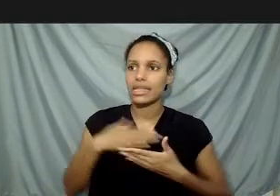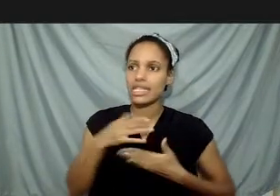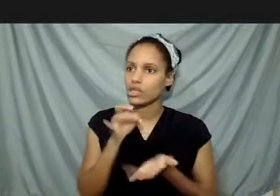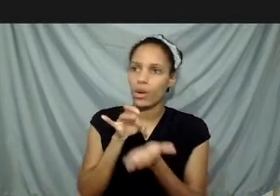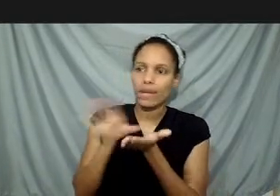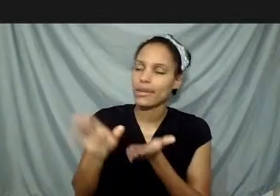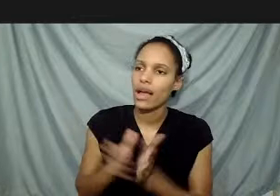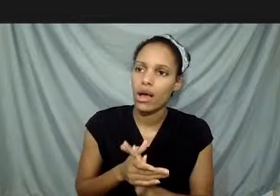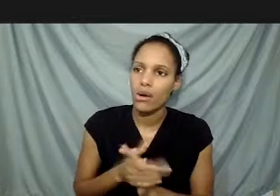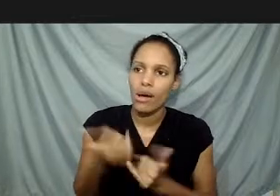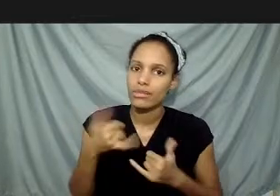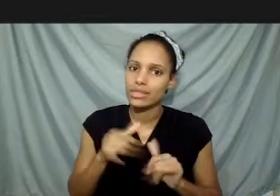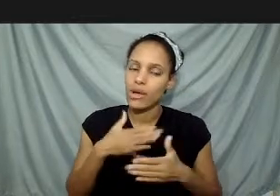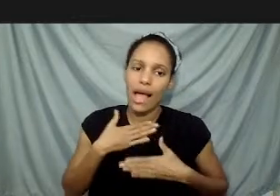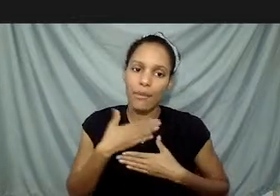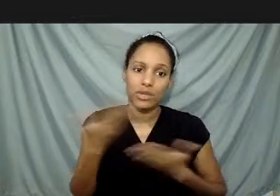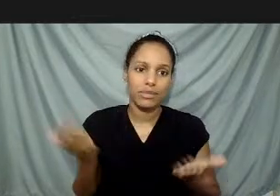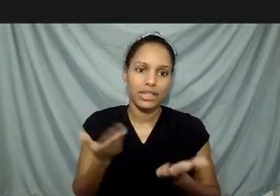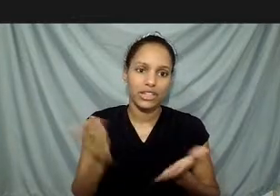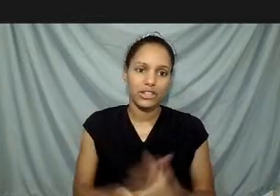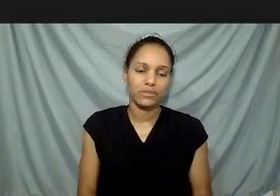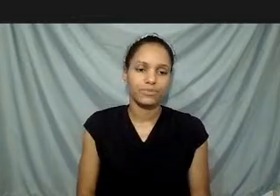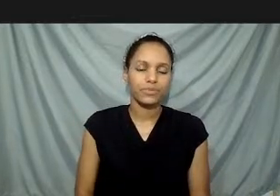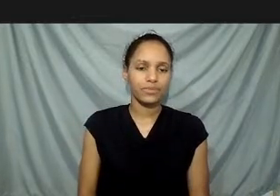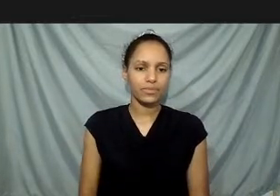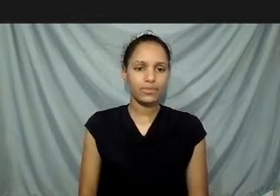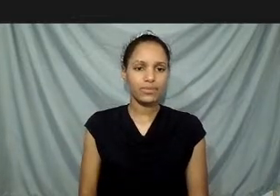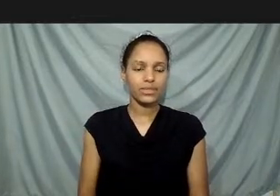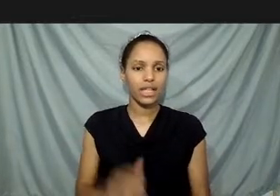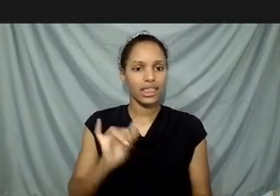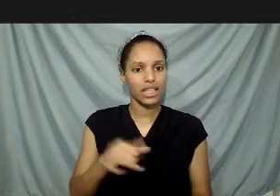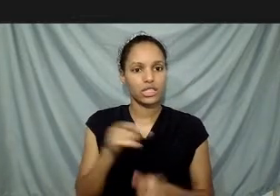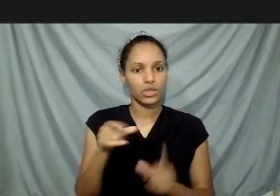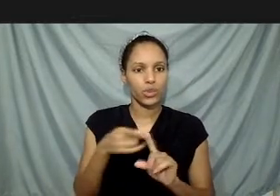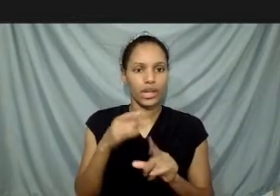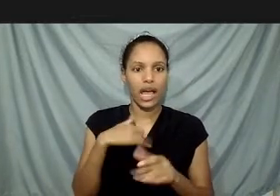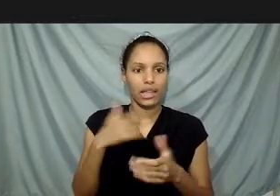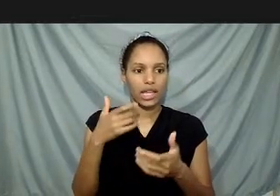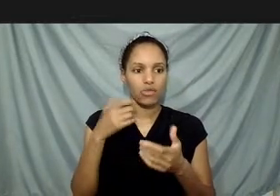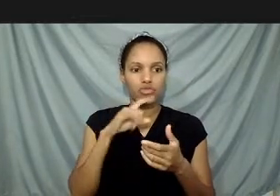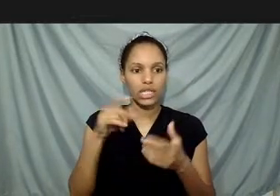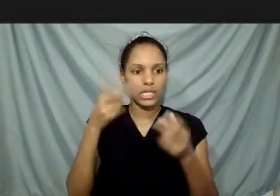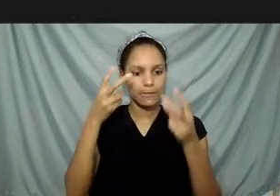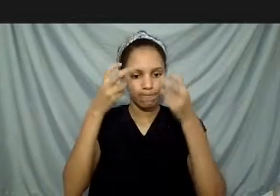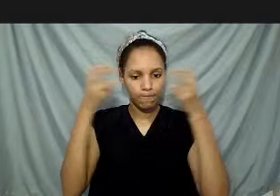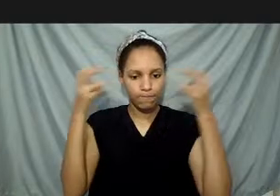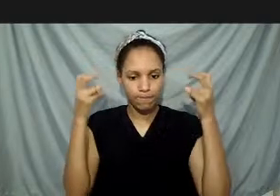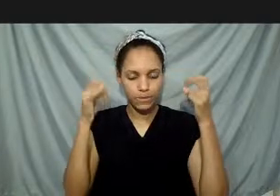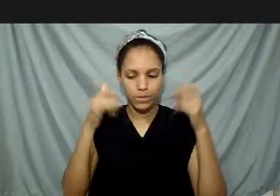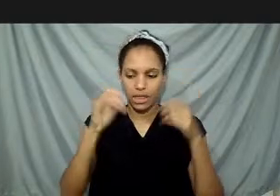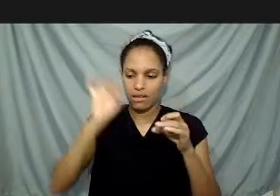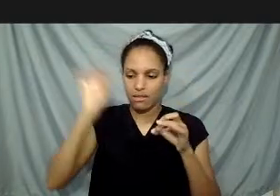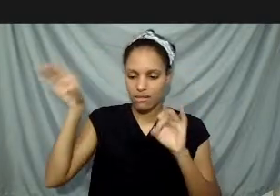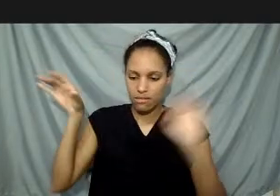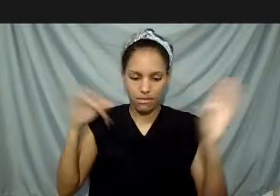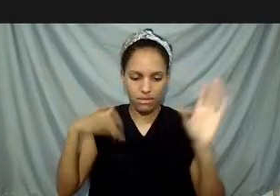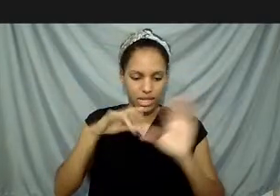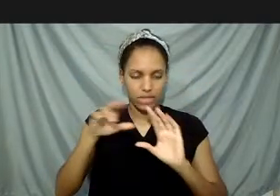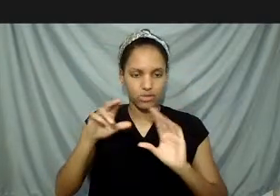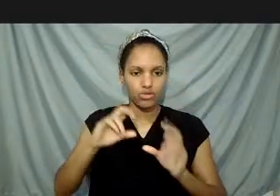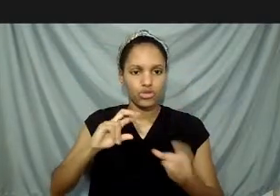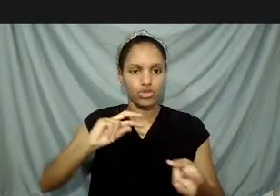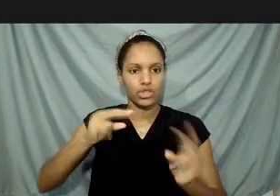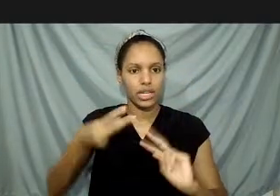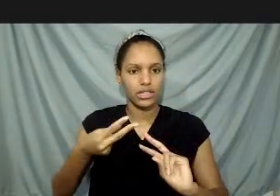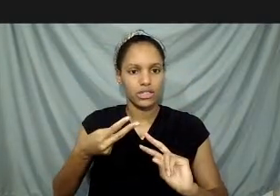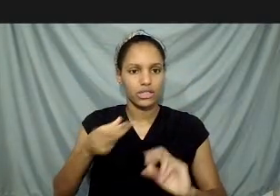You know, like that's when all of that undoing and that liberation came through. I was just like, yeah, I'm Black and